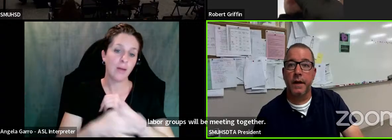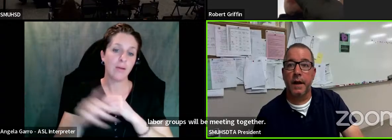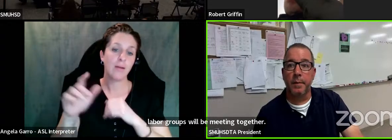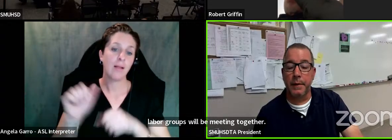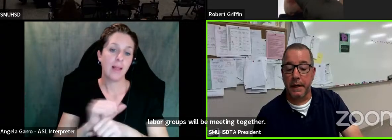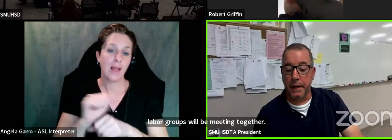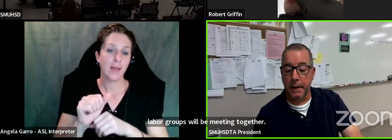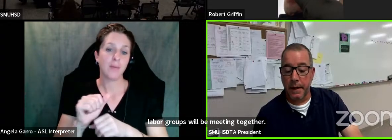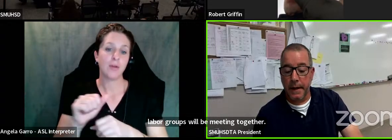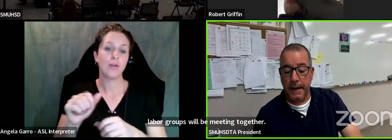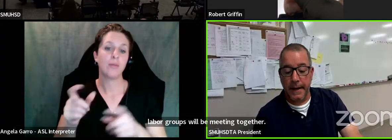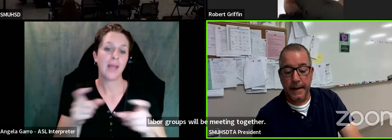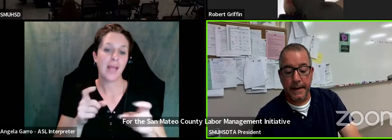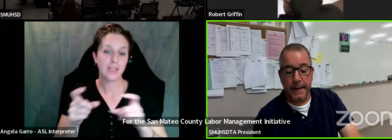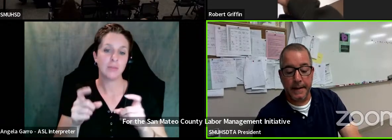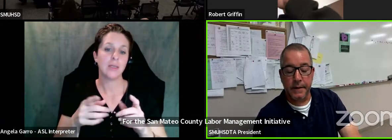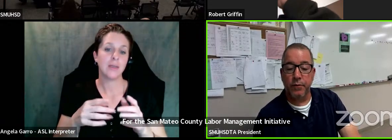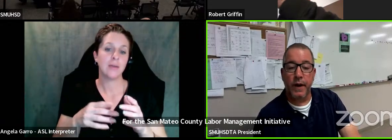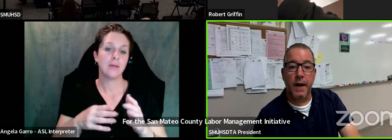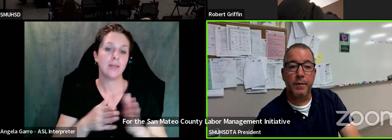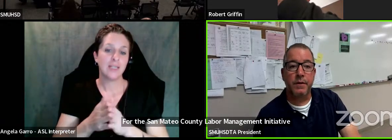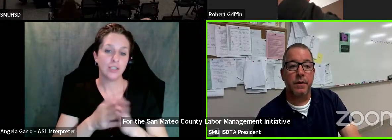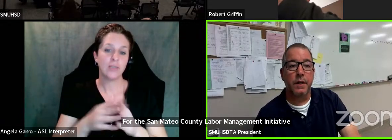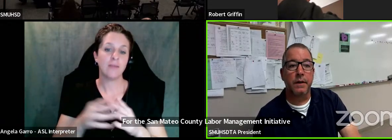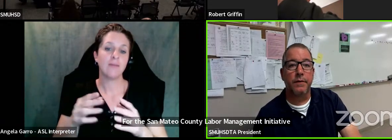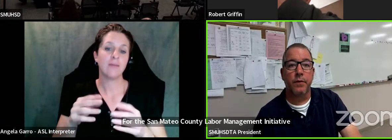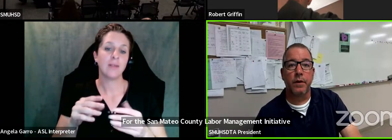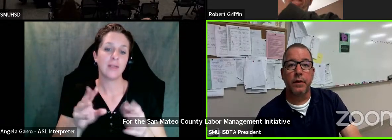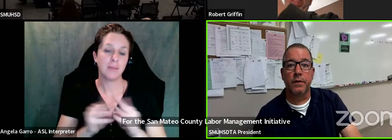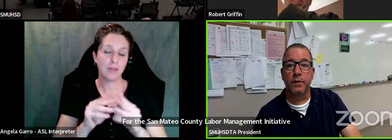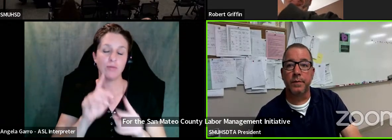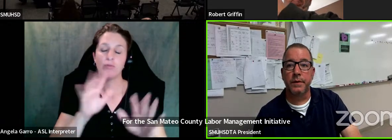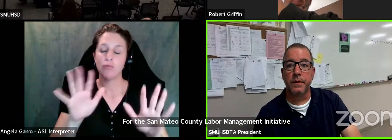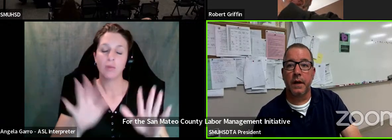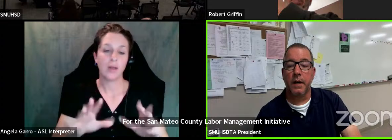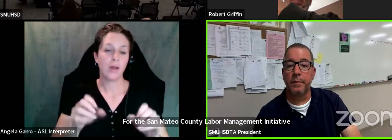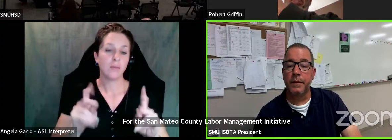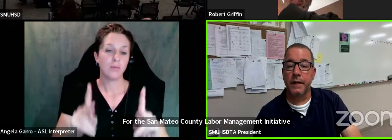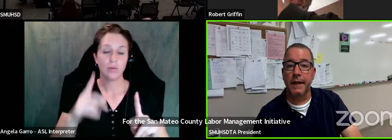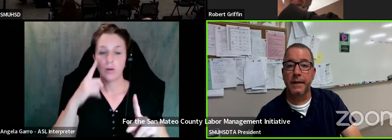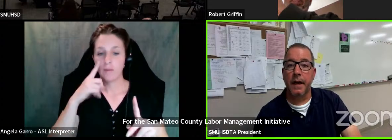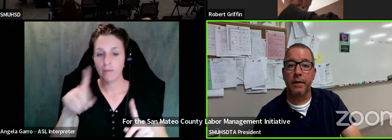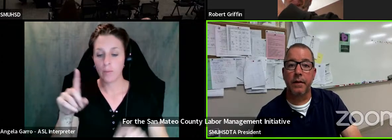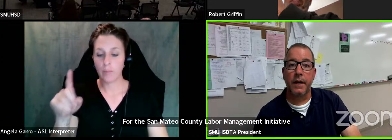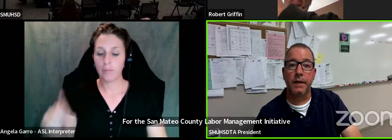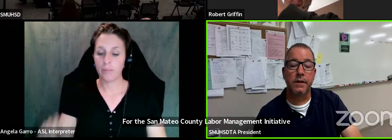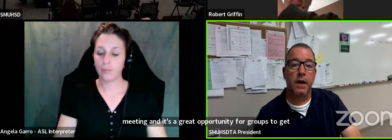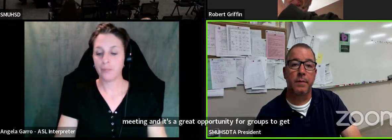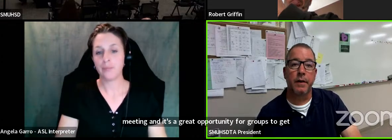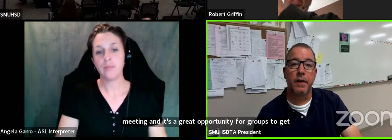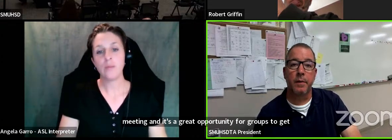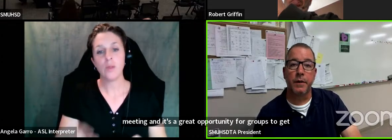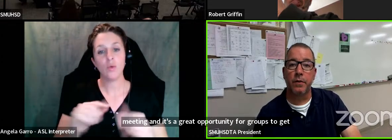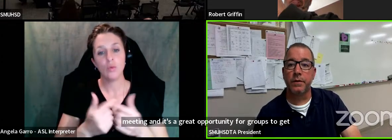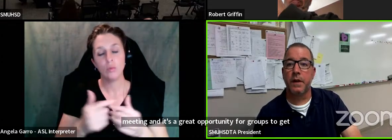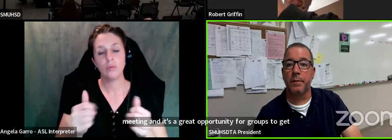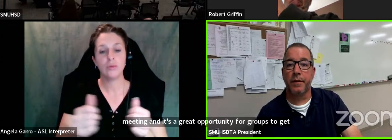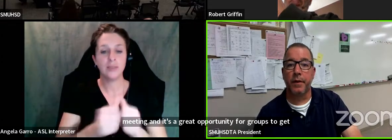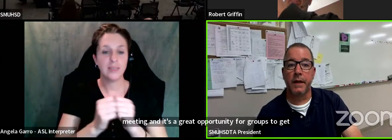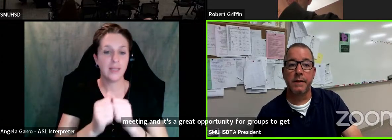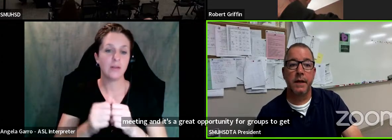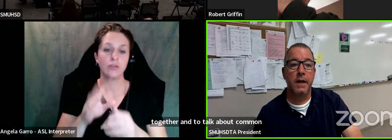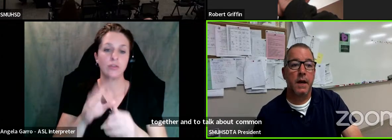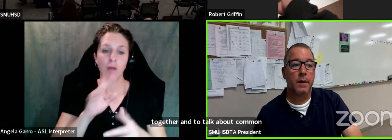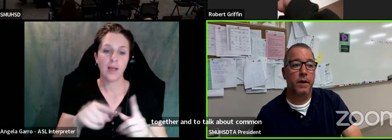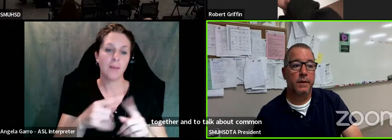Initiative meeting. And it's a great opportunity for groups to get together and to talk about common goals,